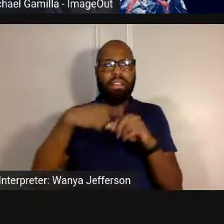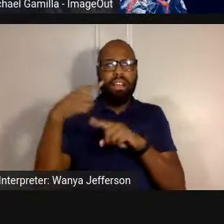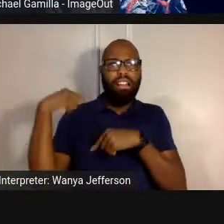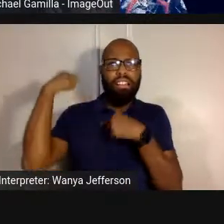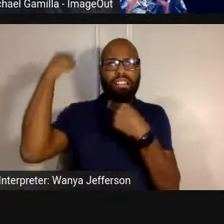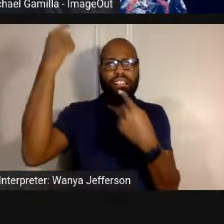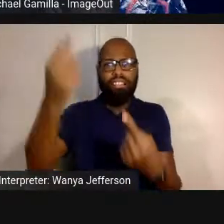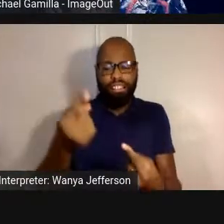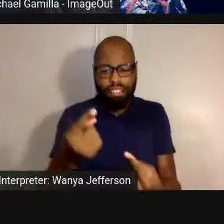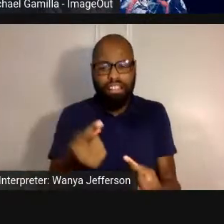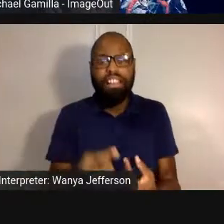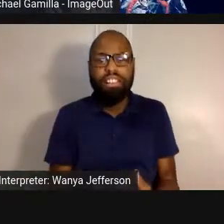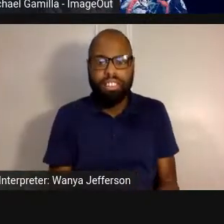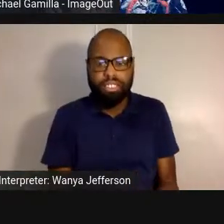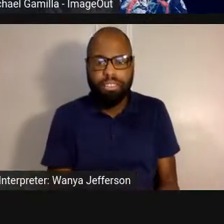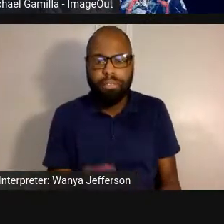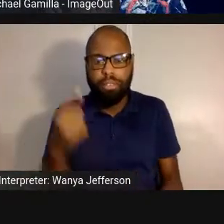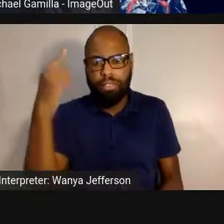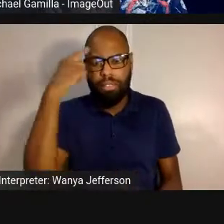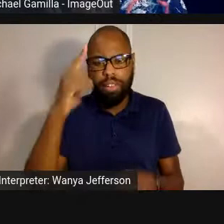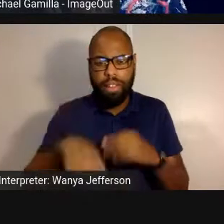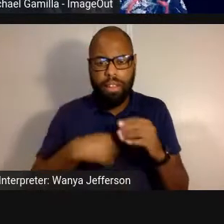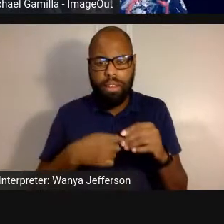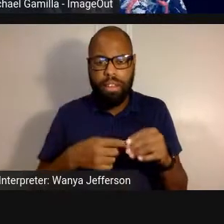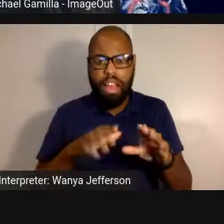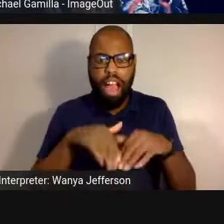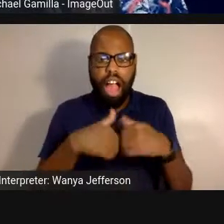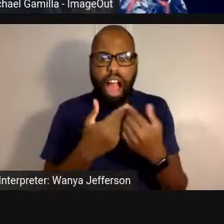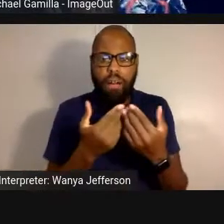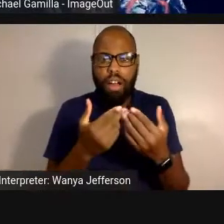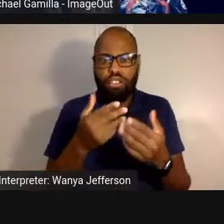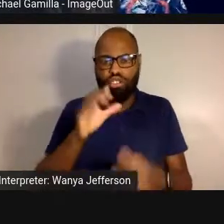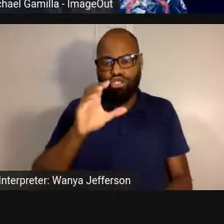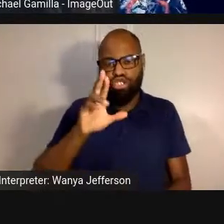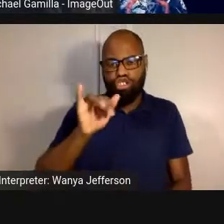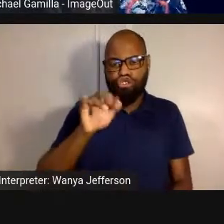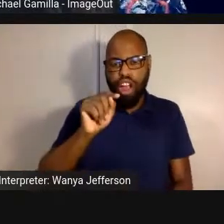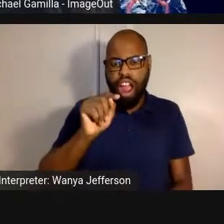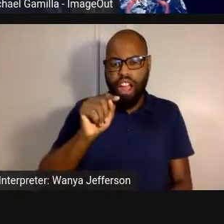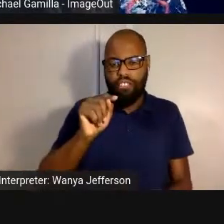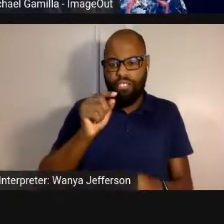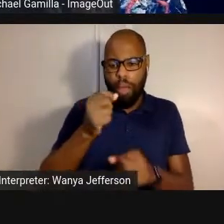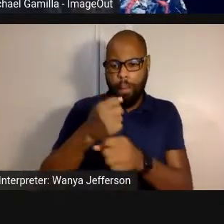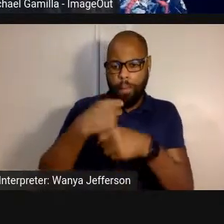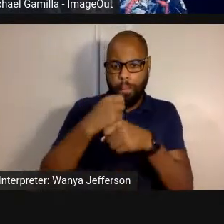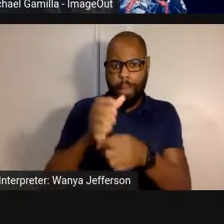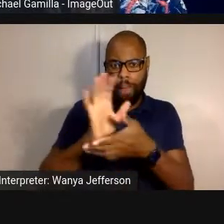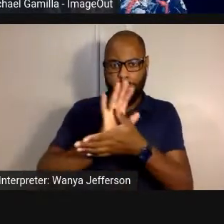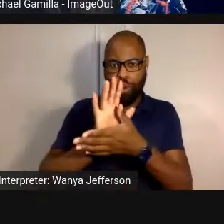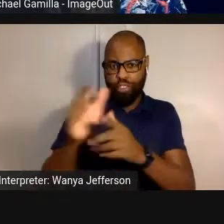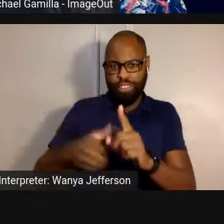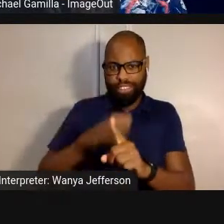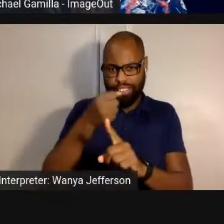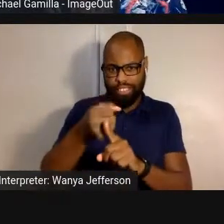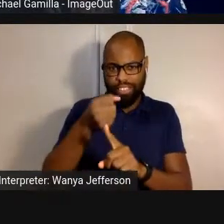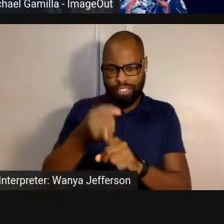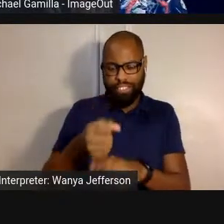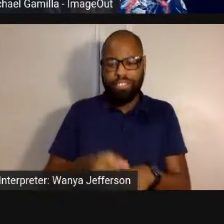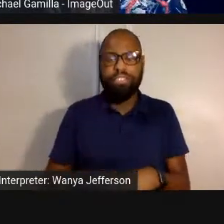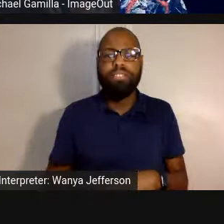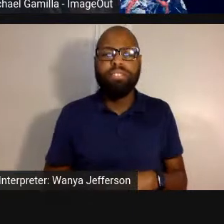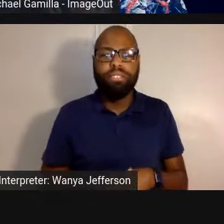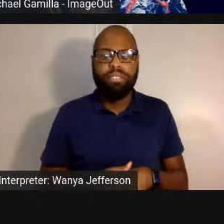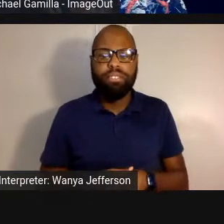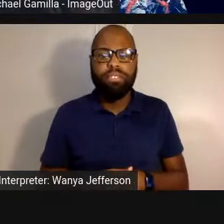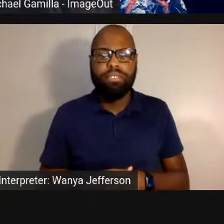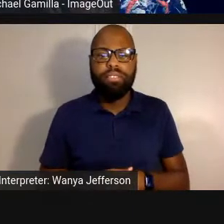stuff, like how to work about the craft of creating a movie. I think I work a lot